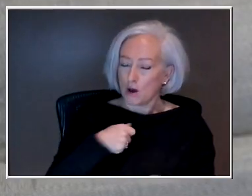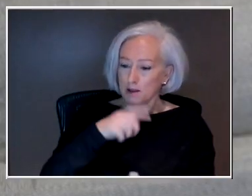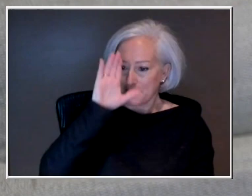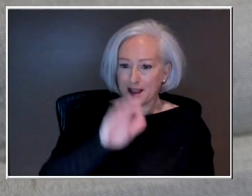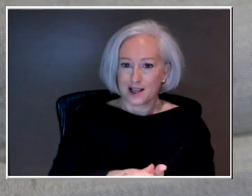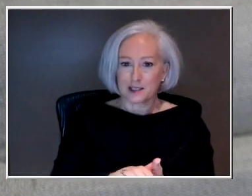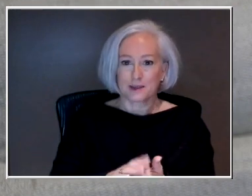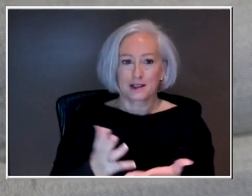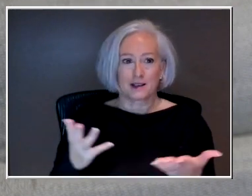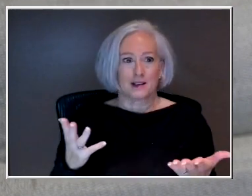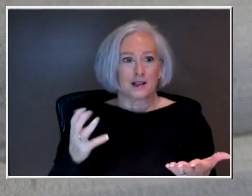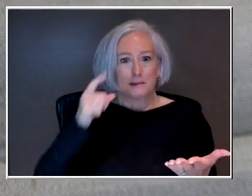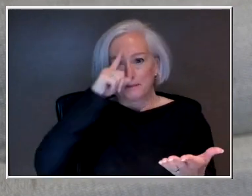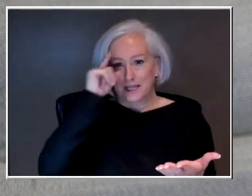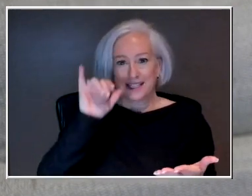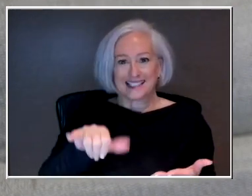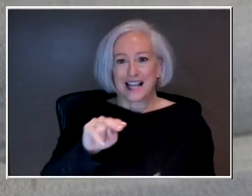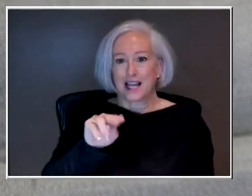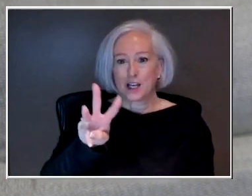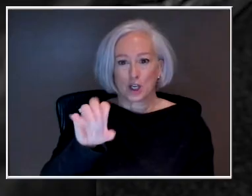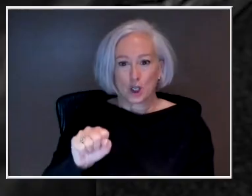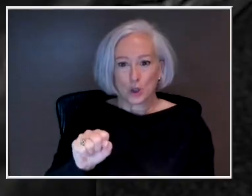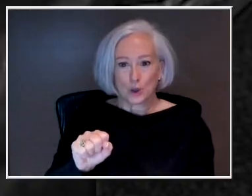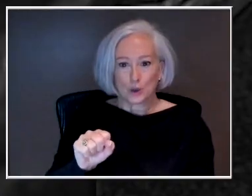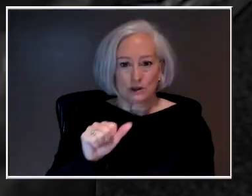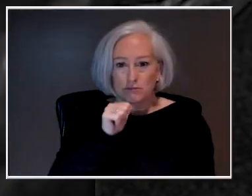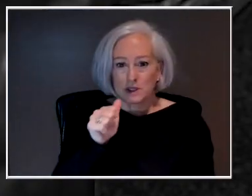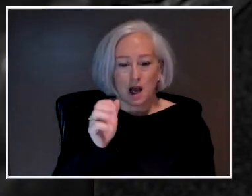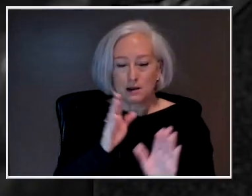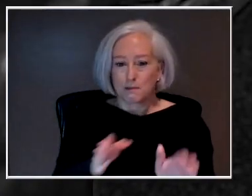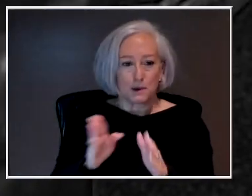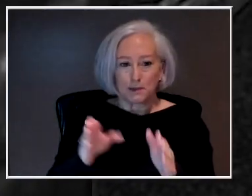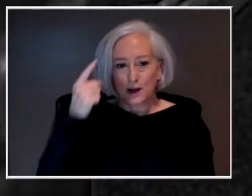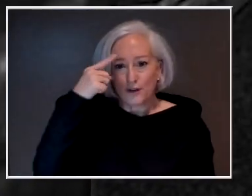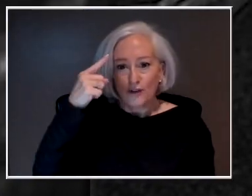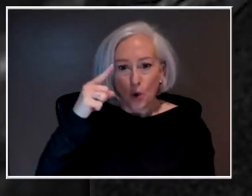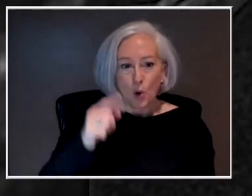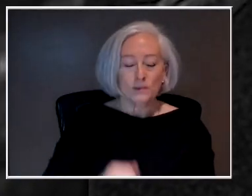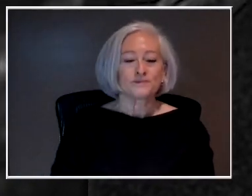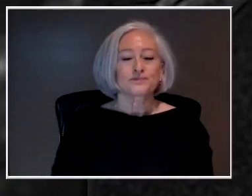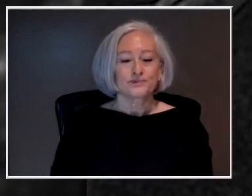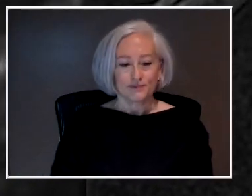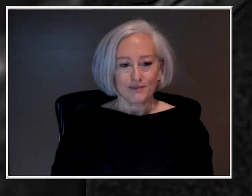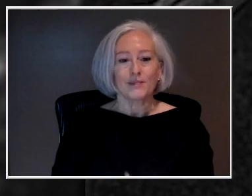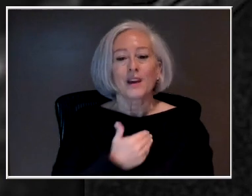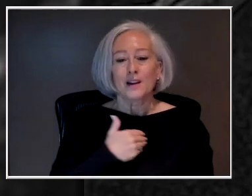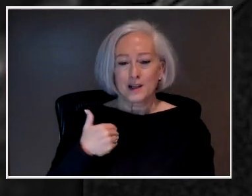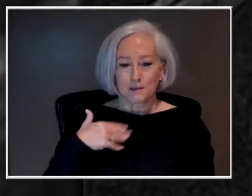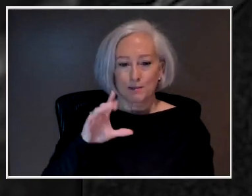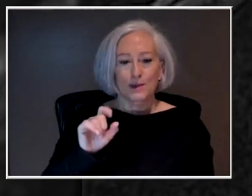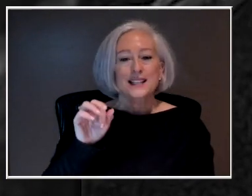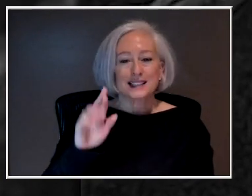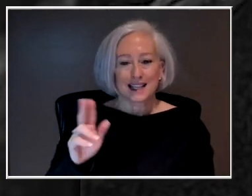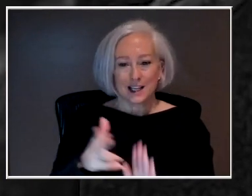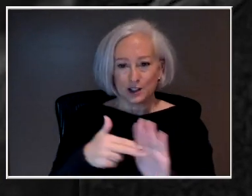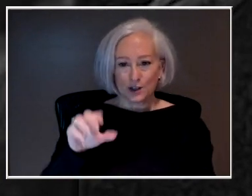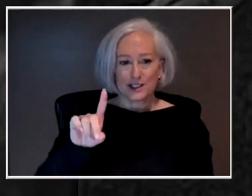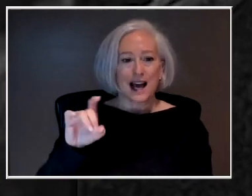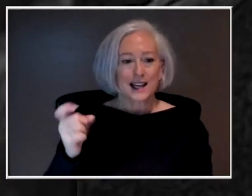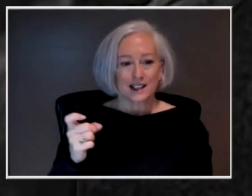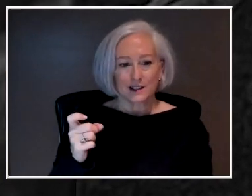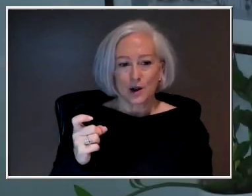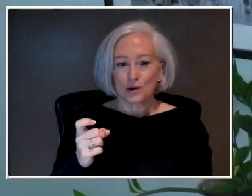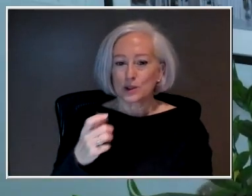just no one's ever prepared for. A breast cancer diagnosis for newlywed Libby Sinovic was devastating.